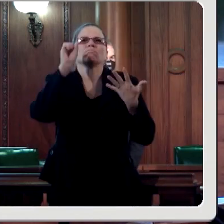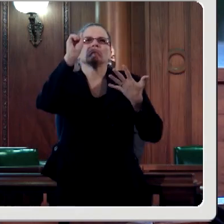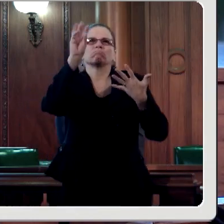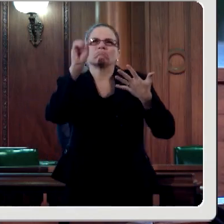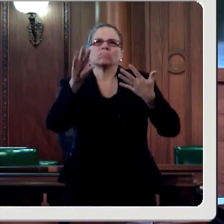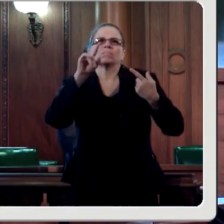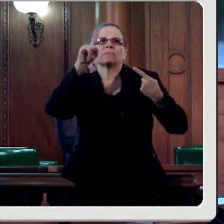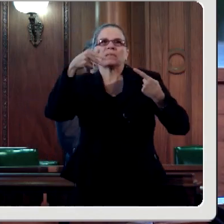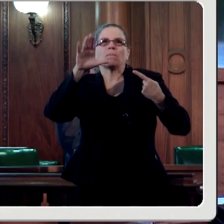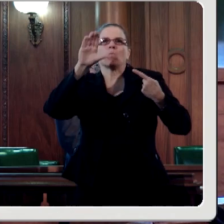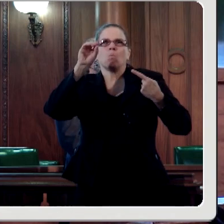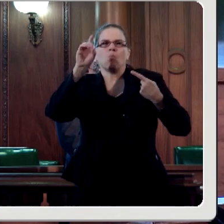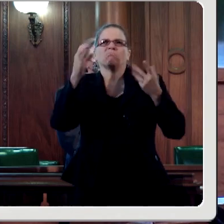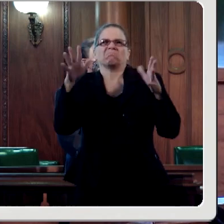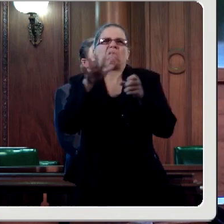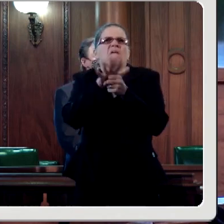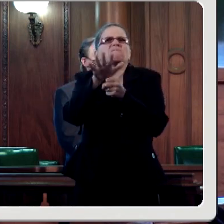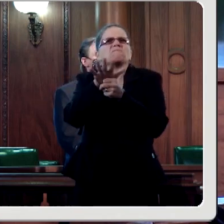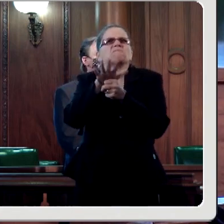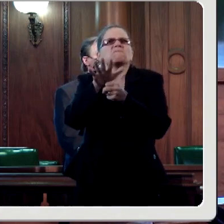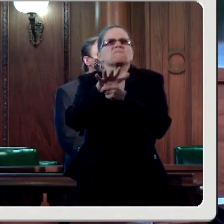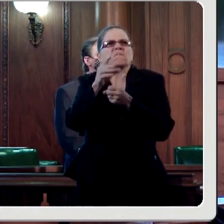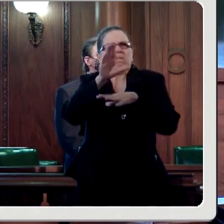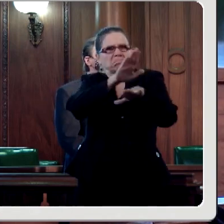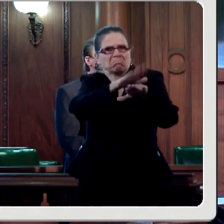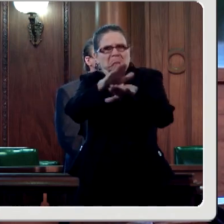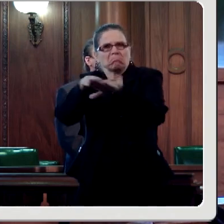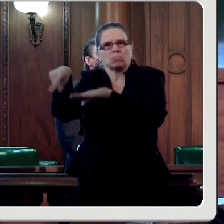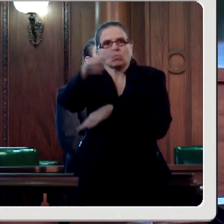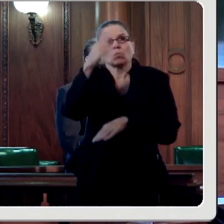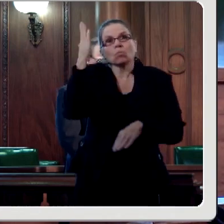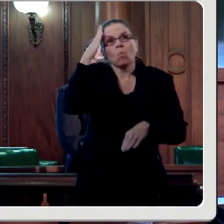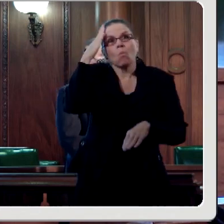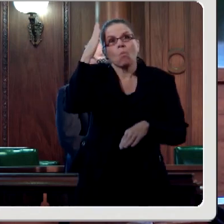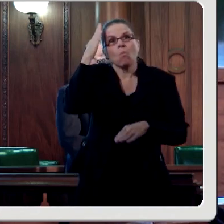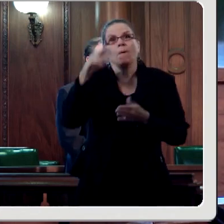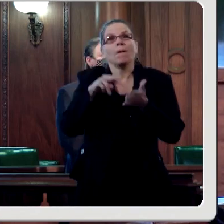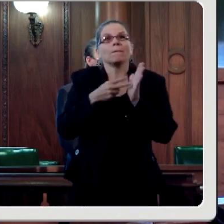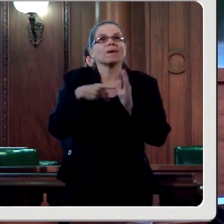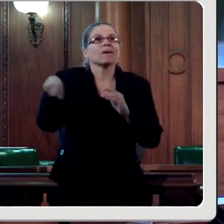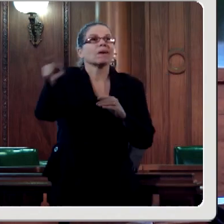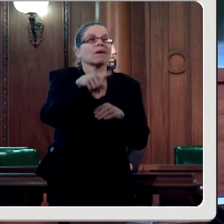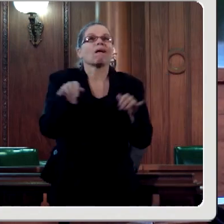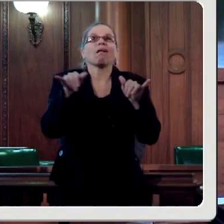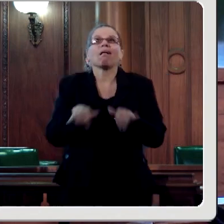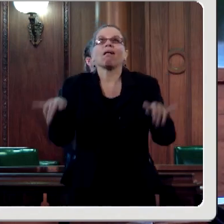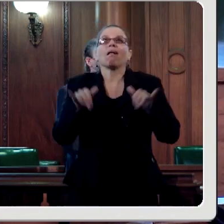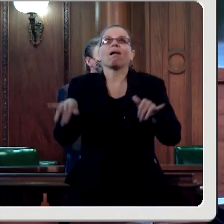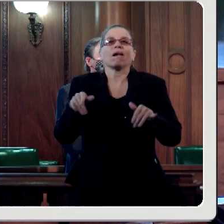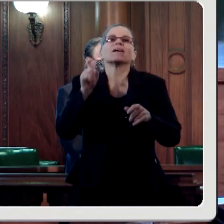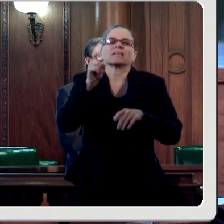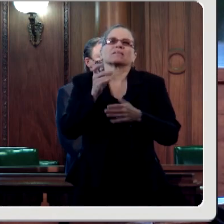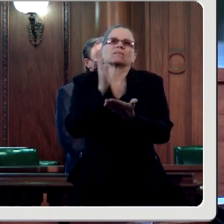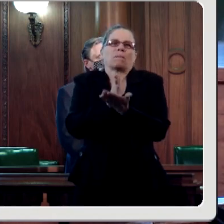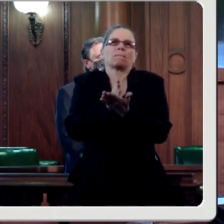good decisions. Please change your behavior and take this seriously. Individuals 30 and